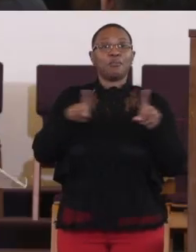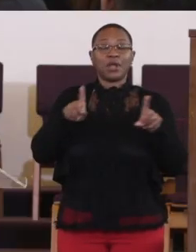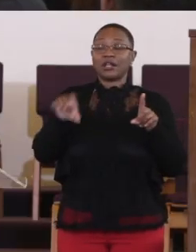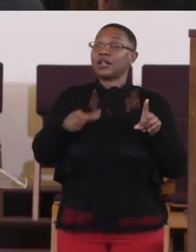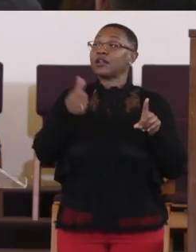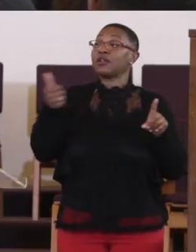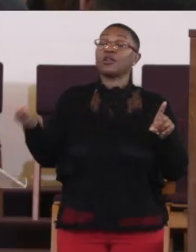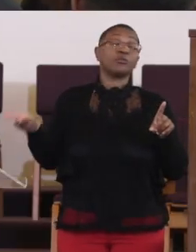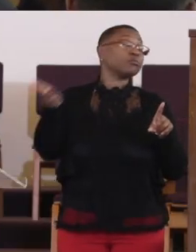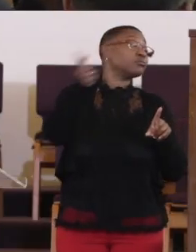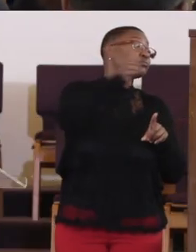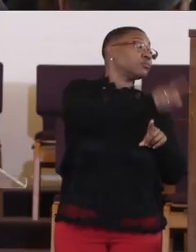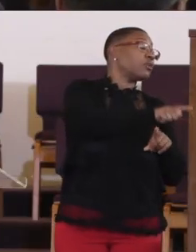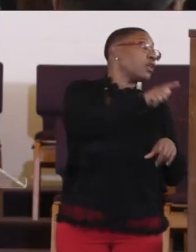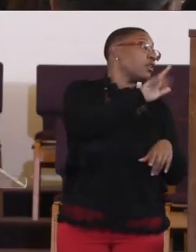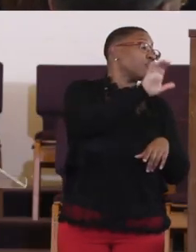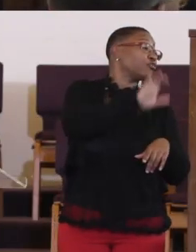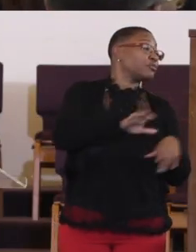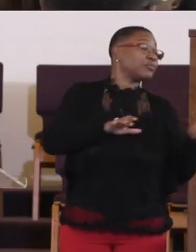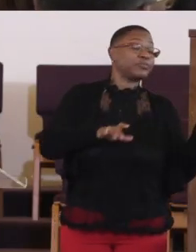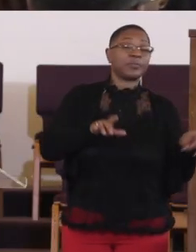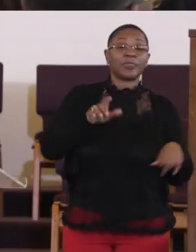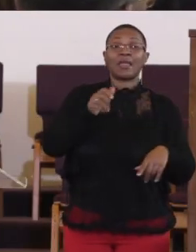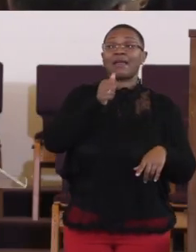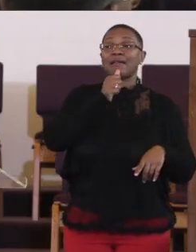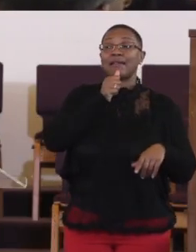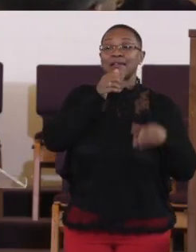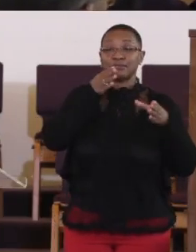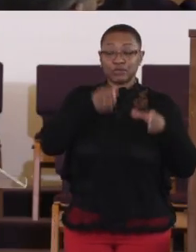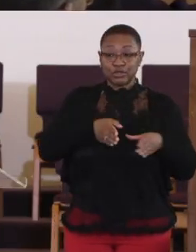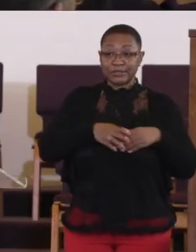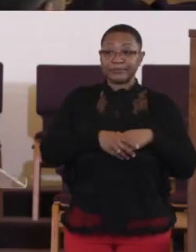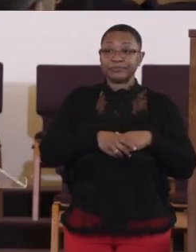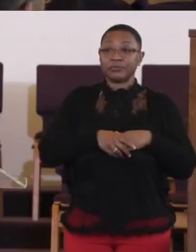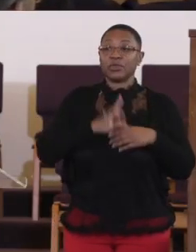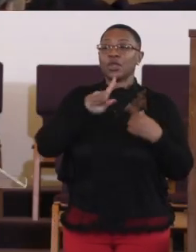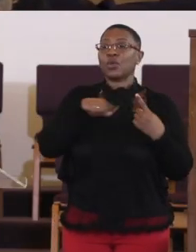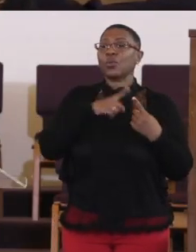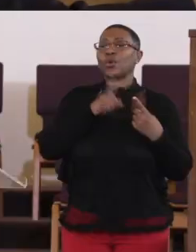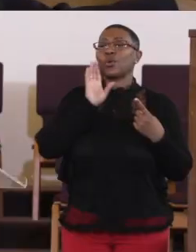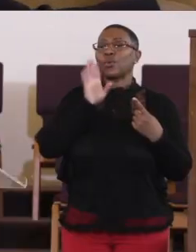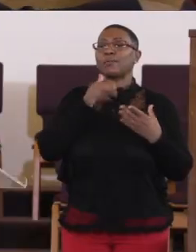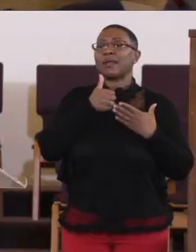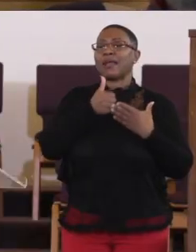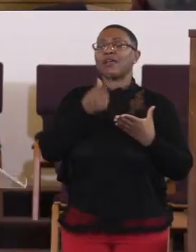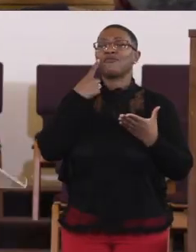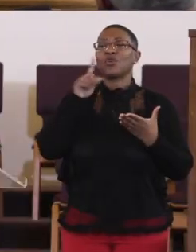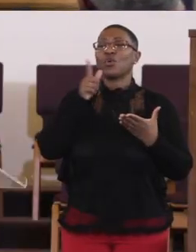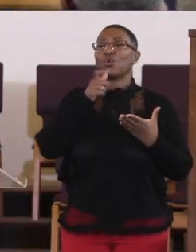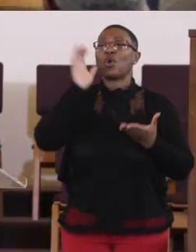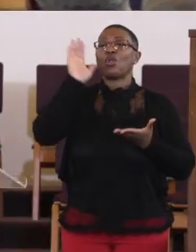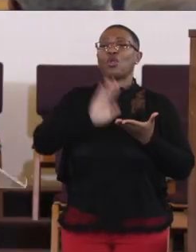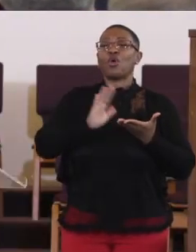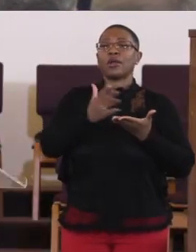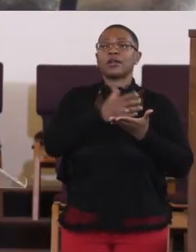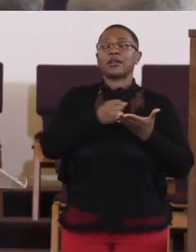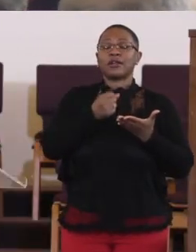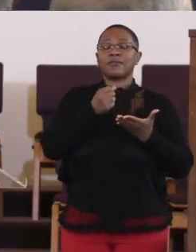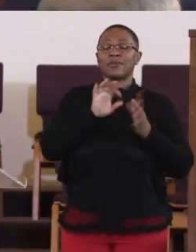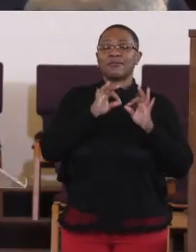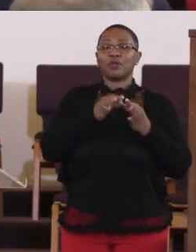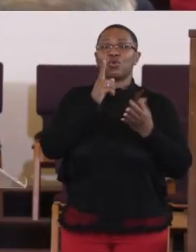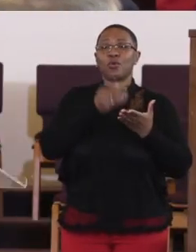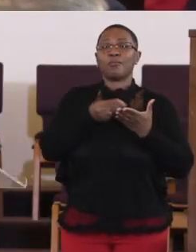on the phone, please? Yes, anonymous. When will there be help for low-income families who have purchased a land bank